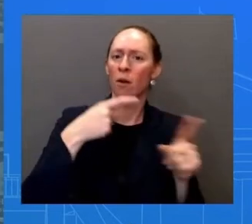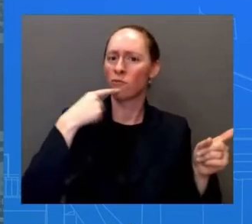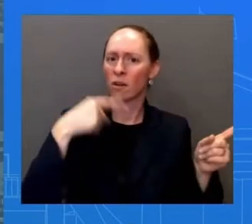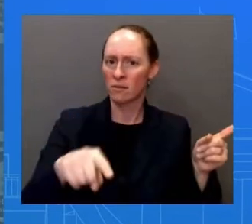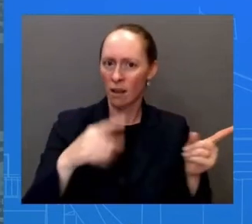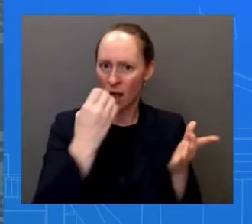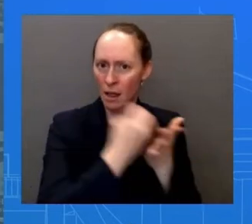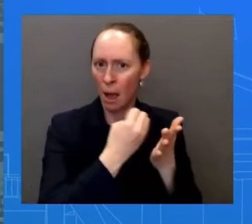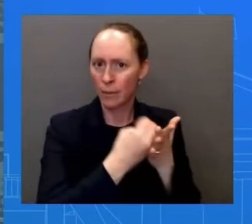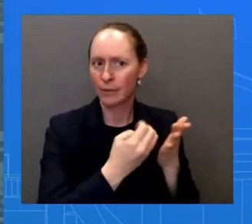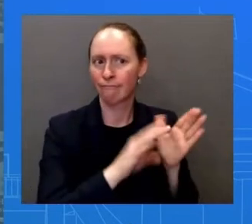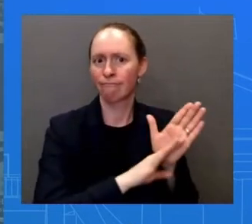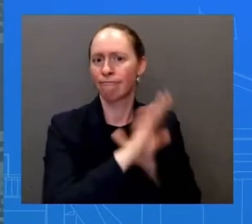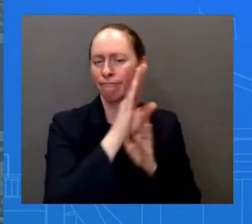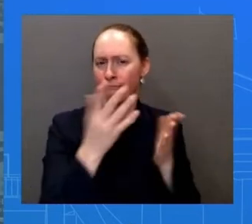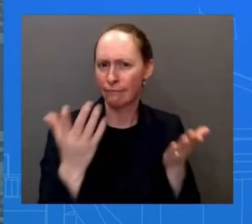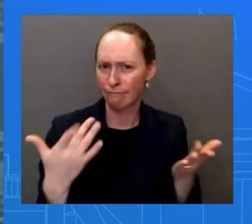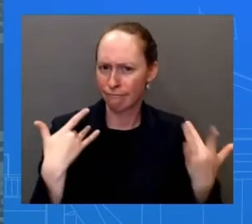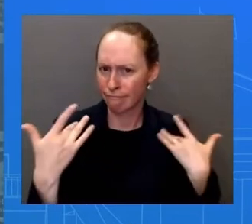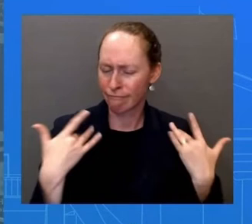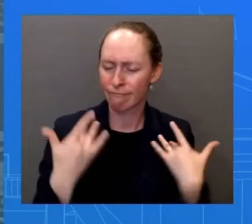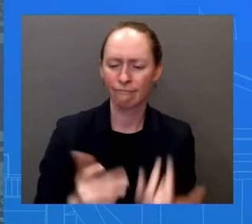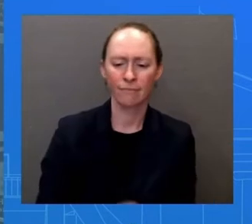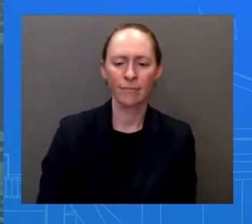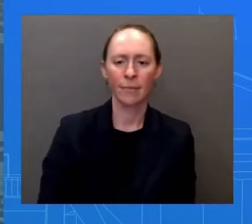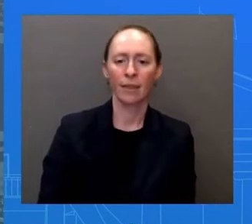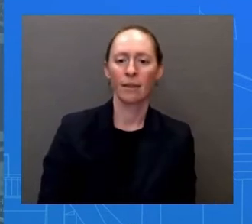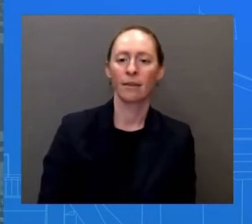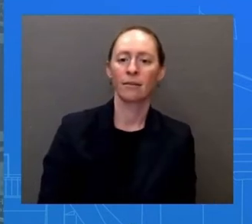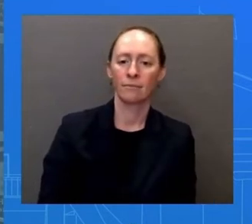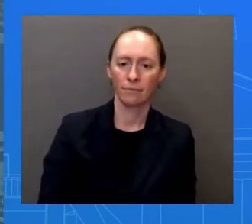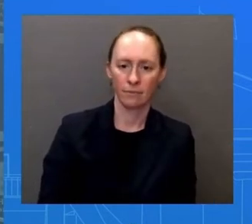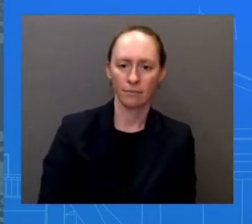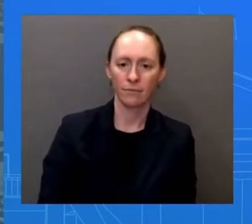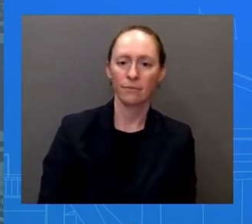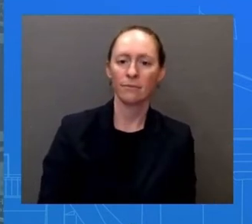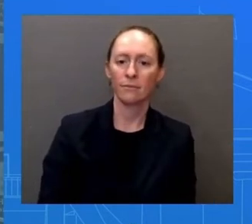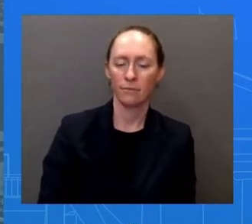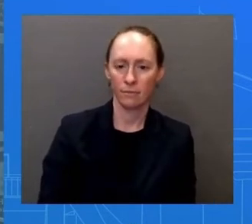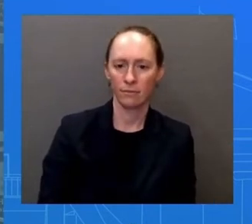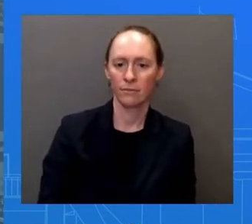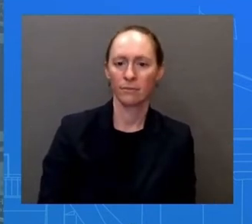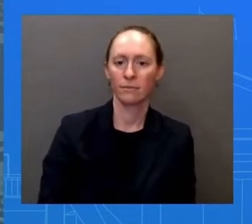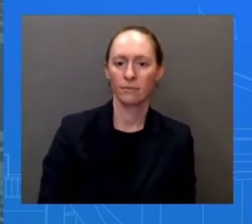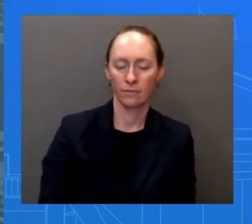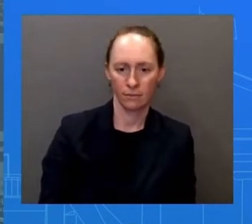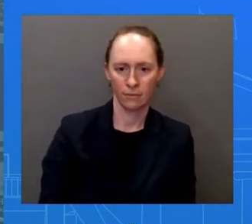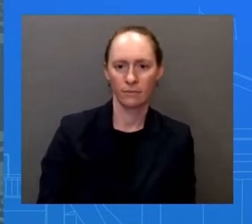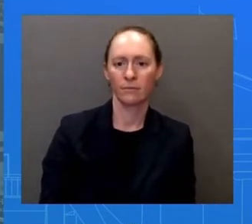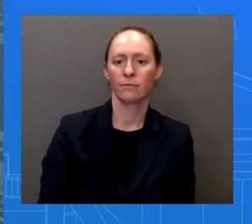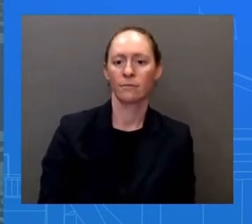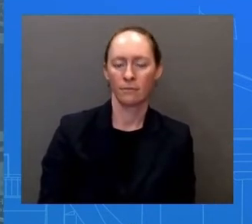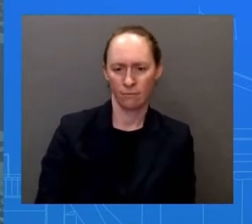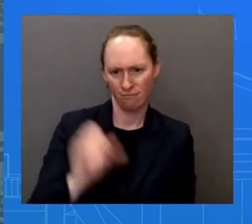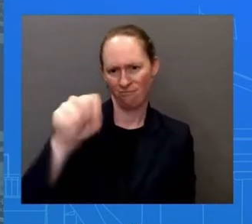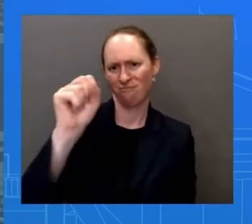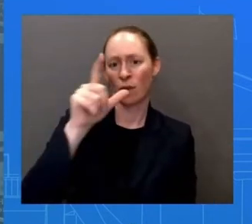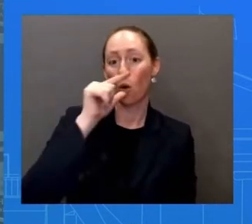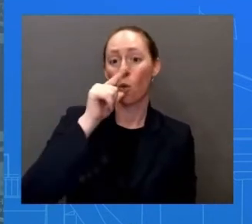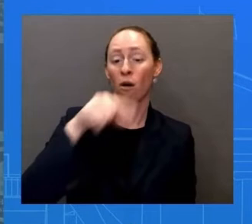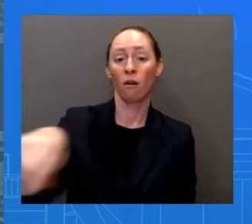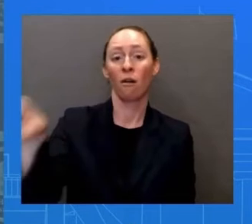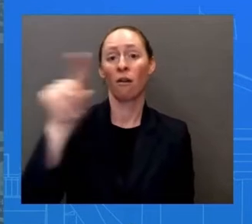over people purchasing Russian oil, and we've called the Chinese out for this as a major consumer of Russian